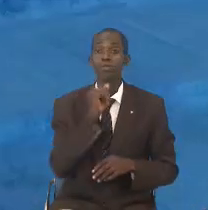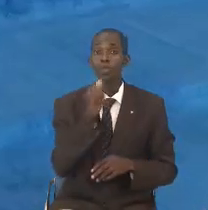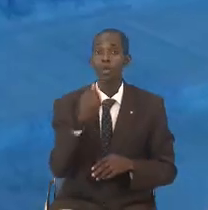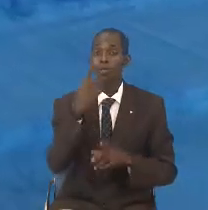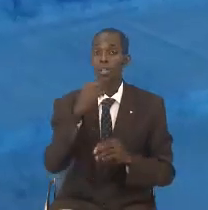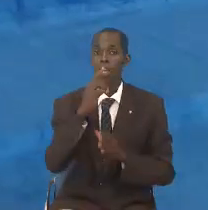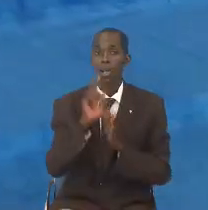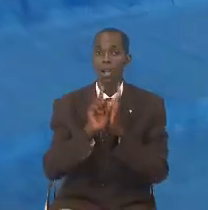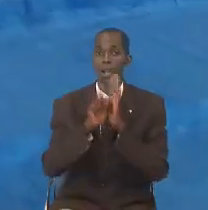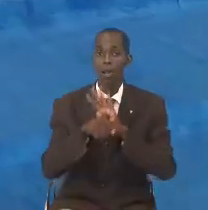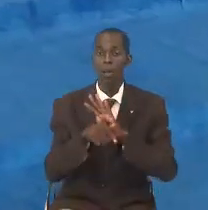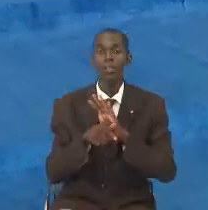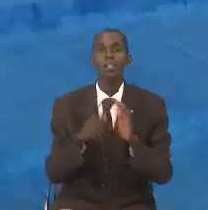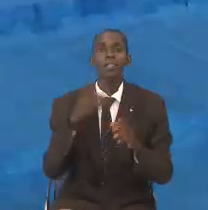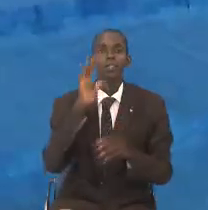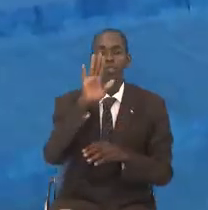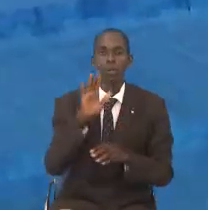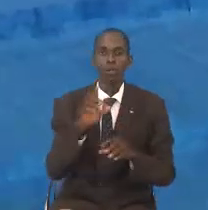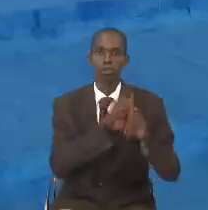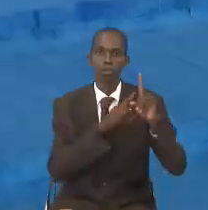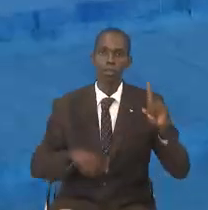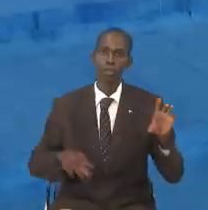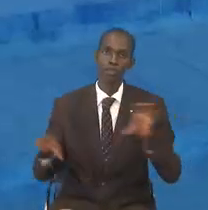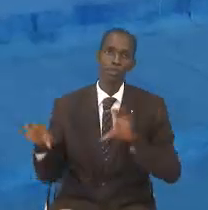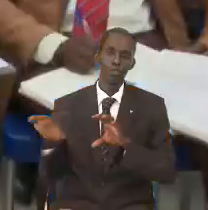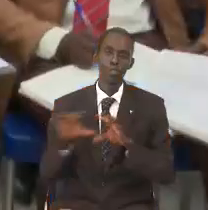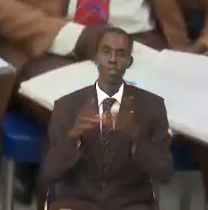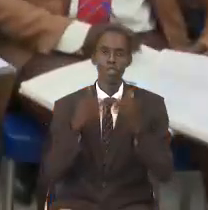your Lord doth come. Look at verse